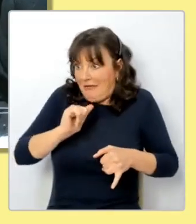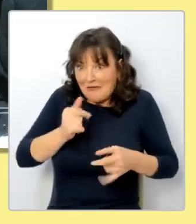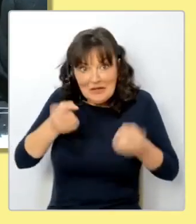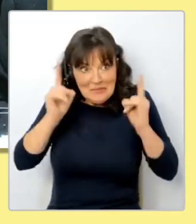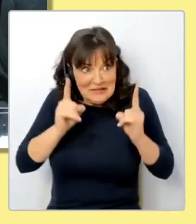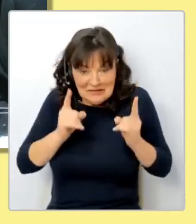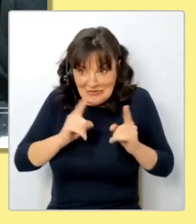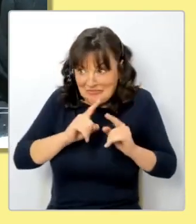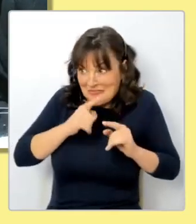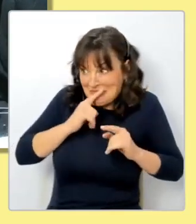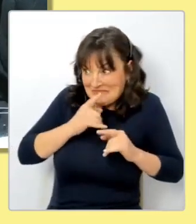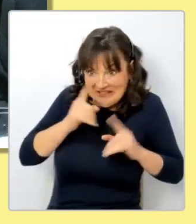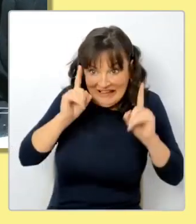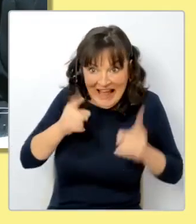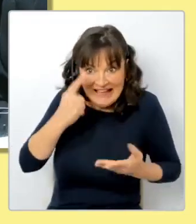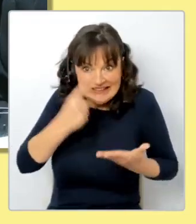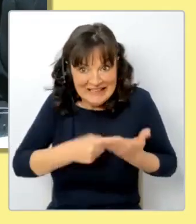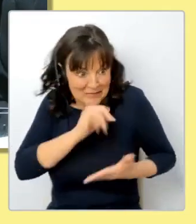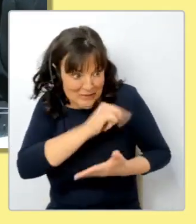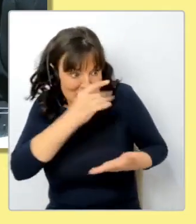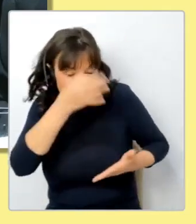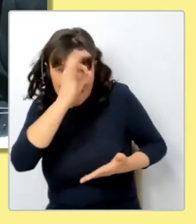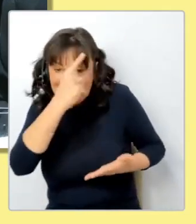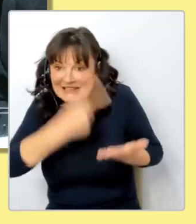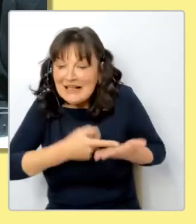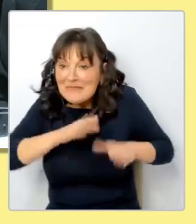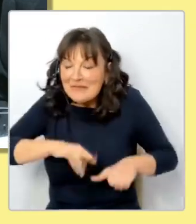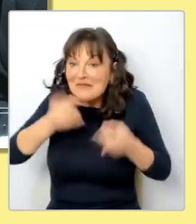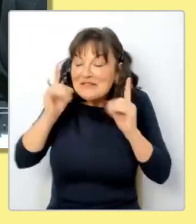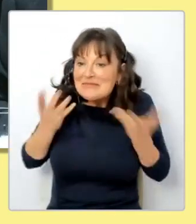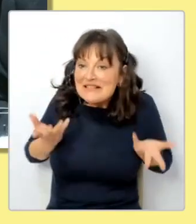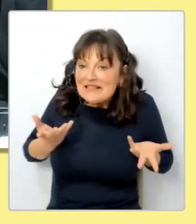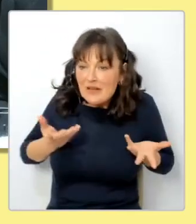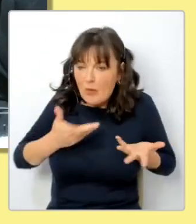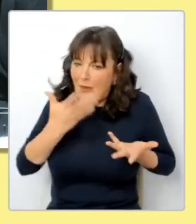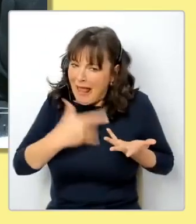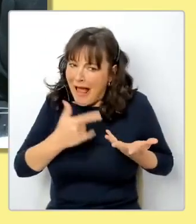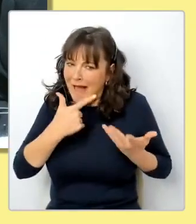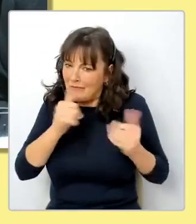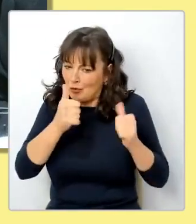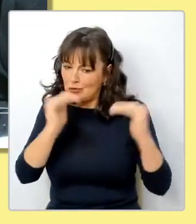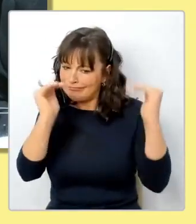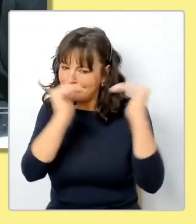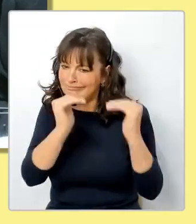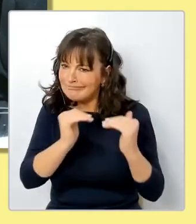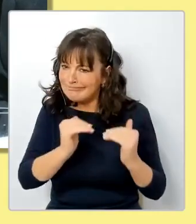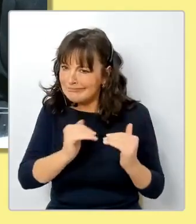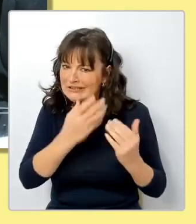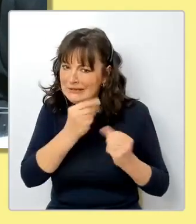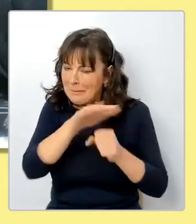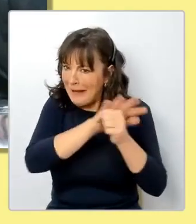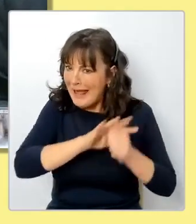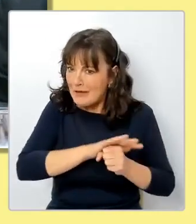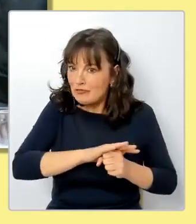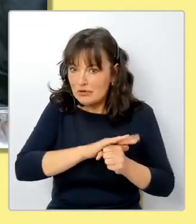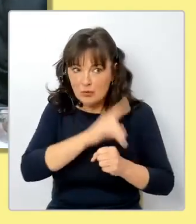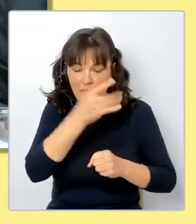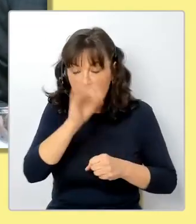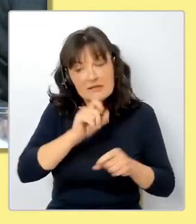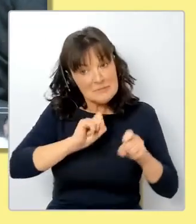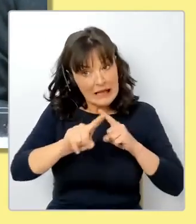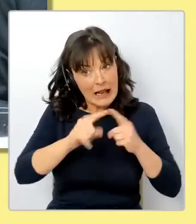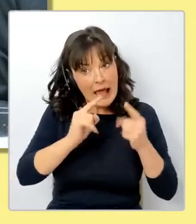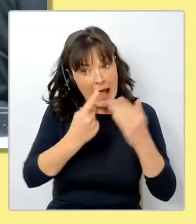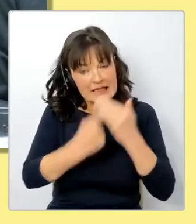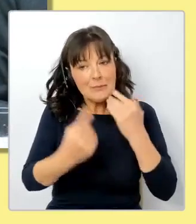idea about that. Clearly, we're aligned with the Greens in many areas, obviously most particularly on independence, but there are some areas where we're